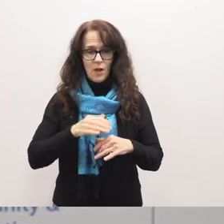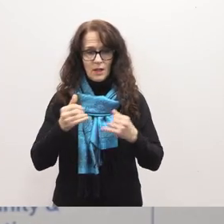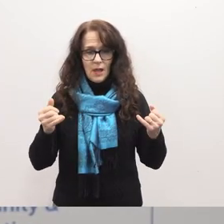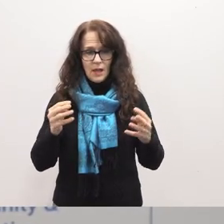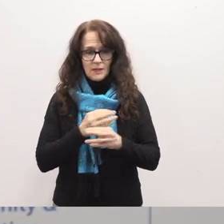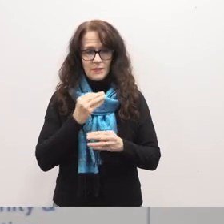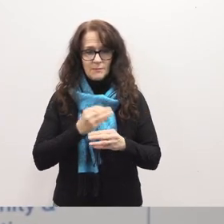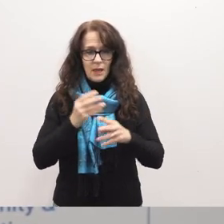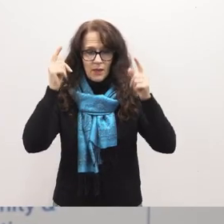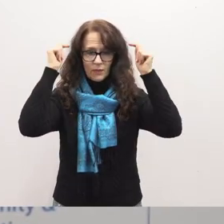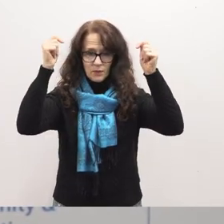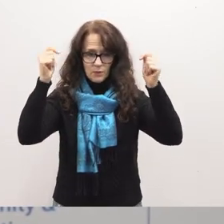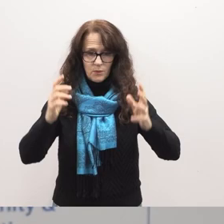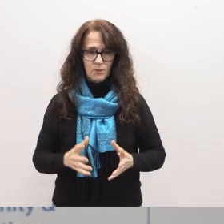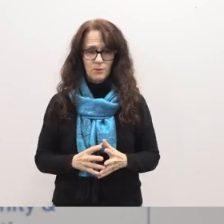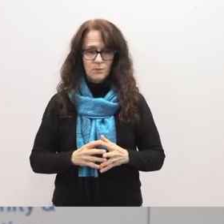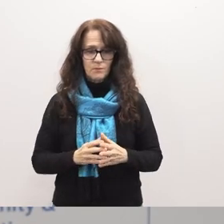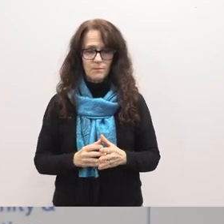tutoring services.